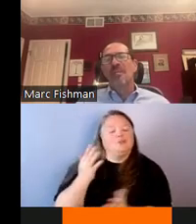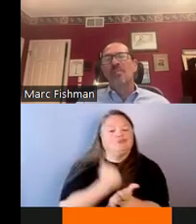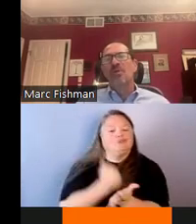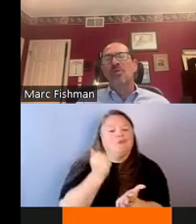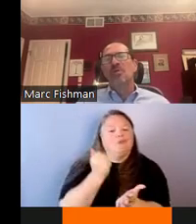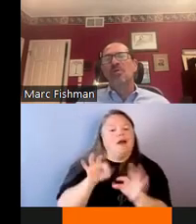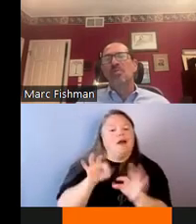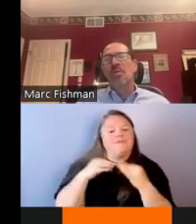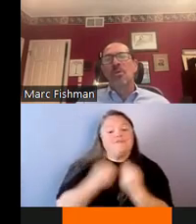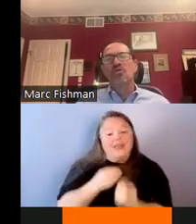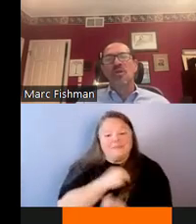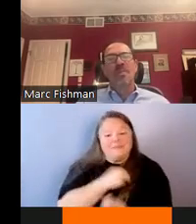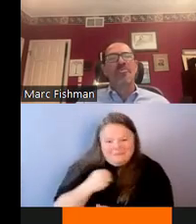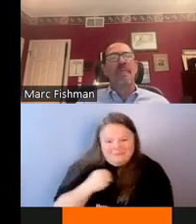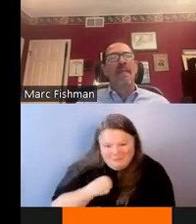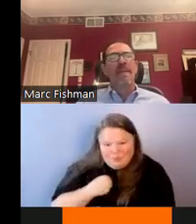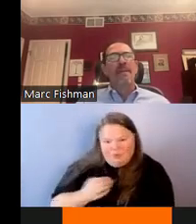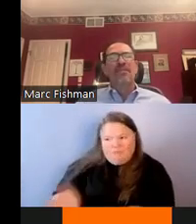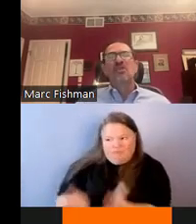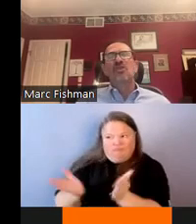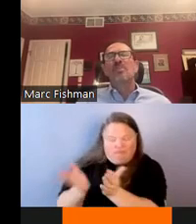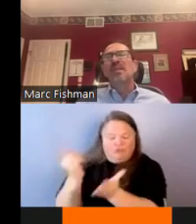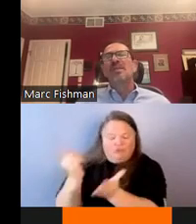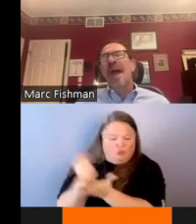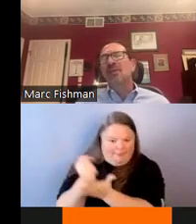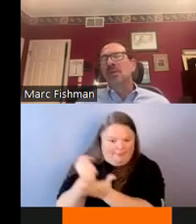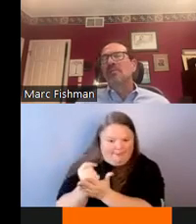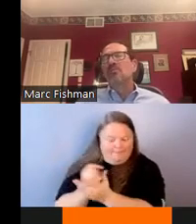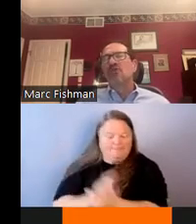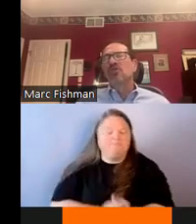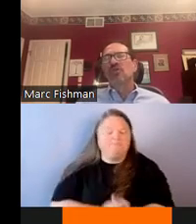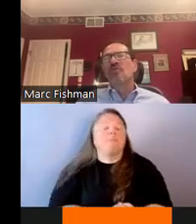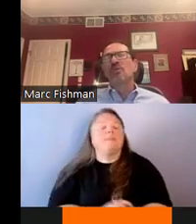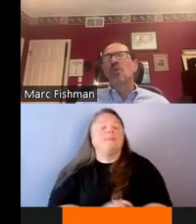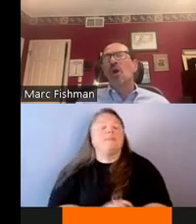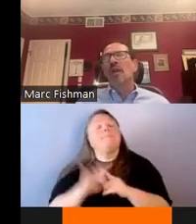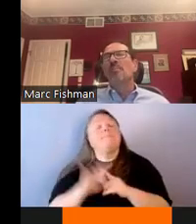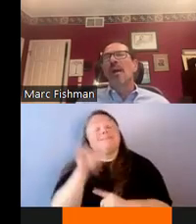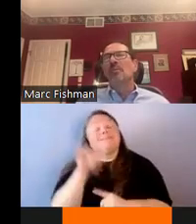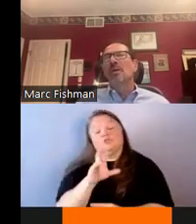a family member to promote treatment. But this can be adapted,